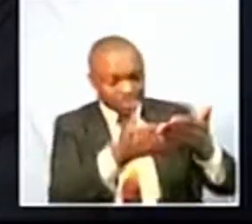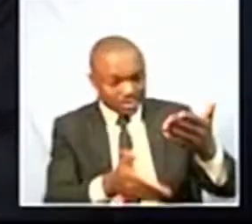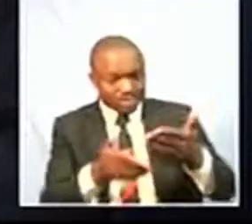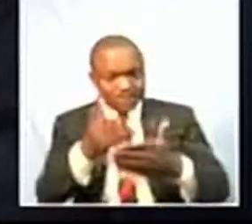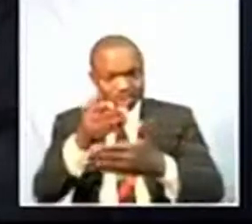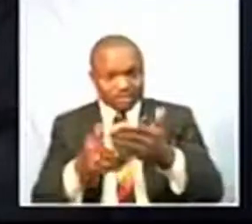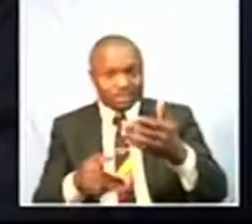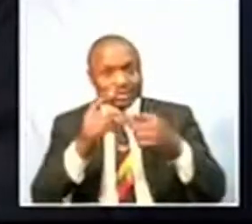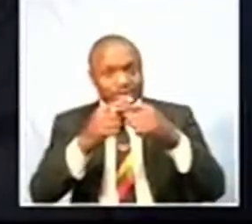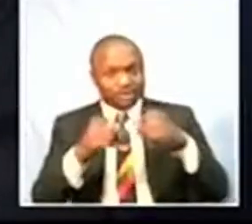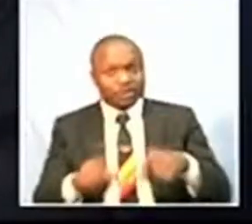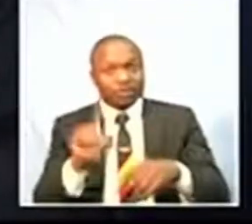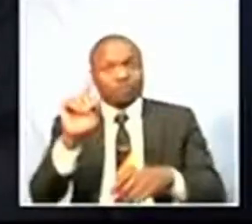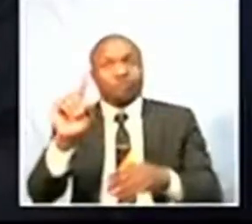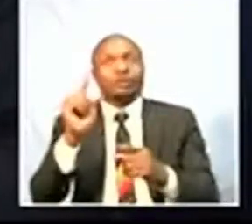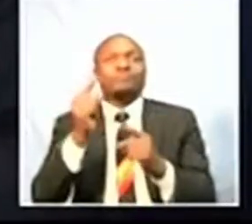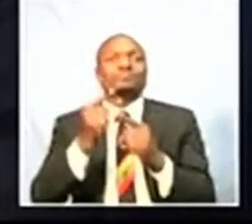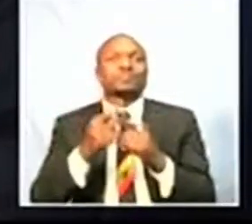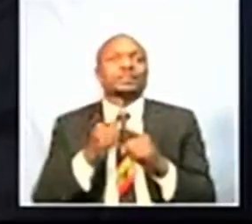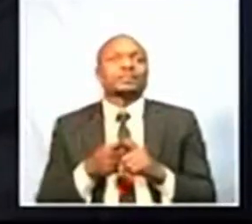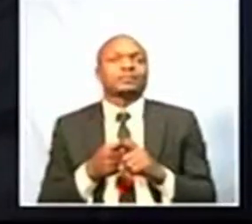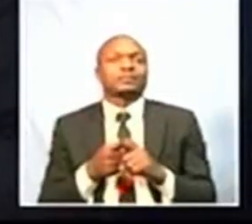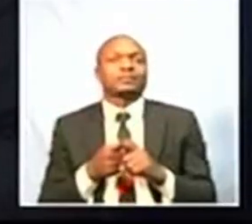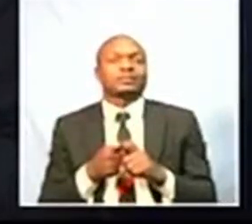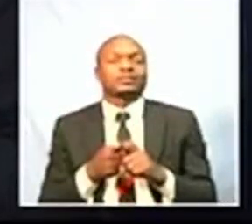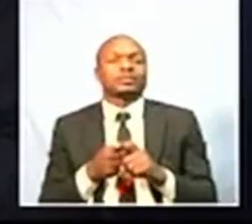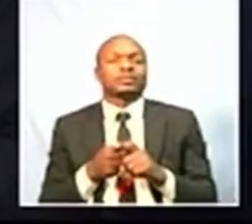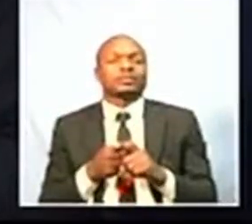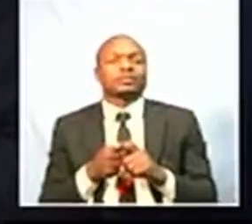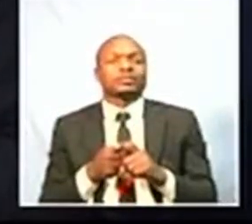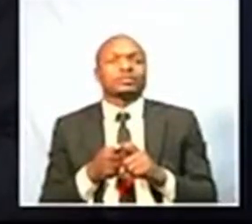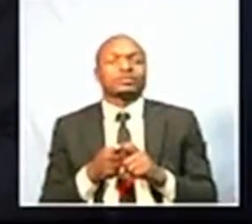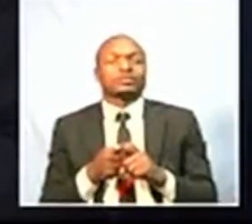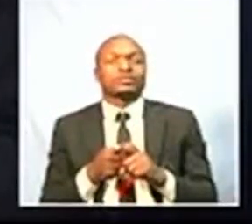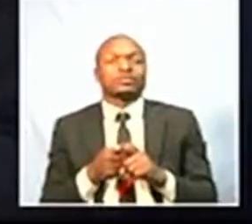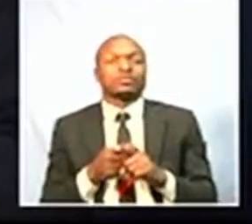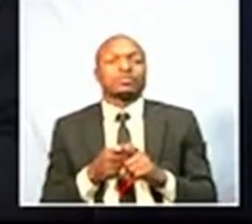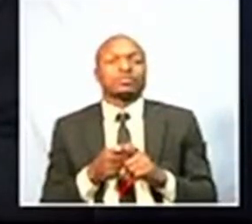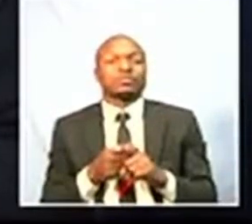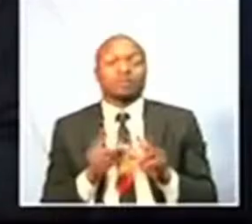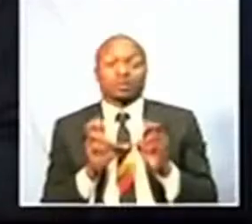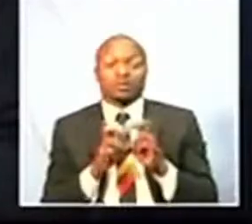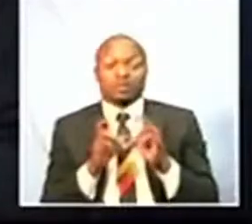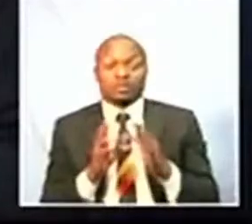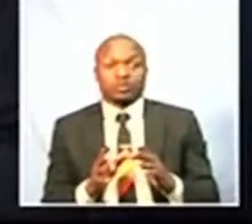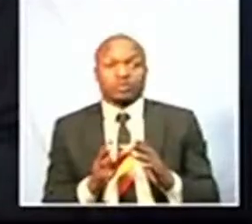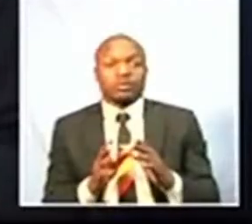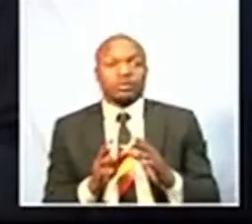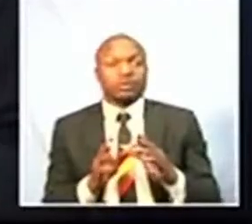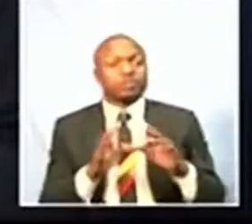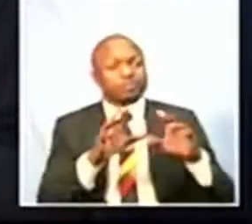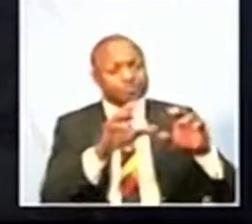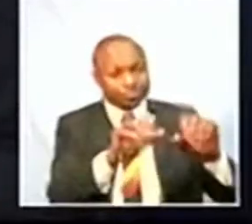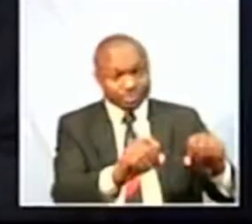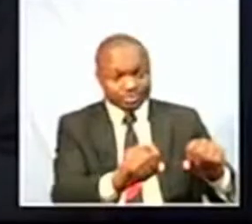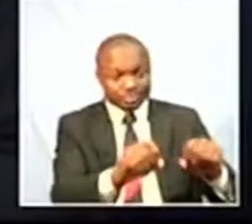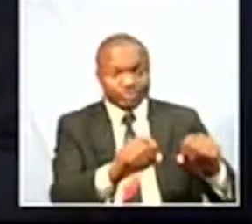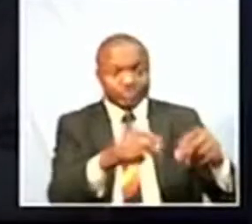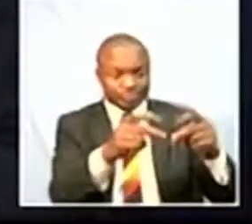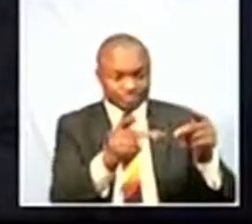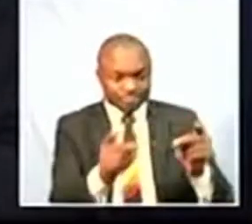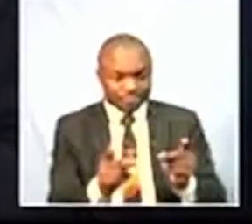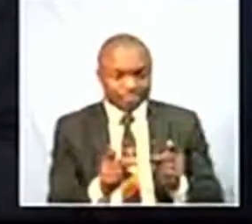payments were done within 1 month of the contractor possessing site. This contract was supposed to be for 3 months,